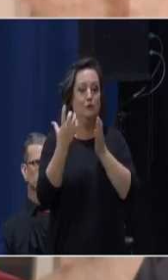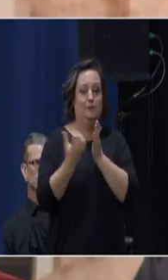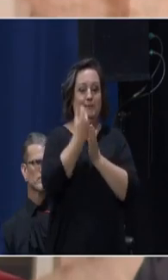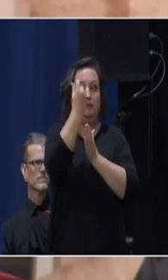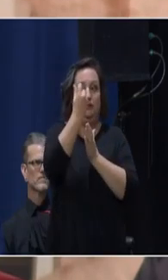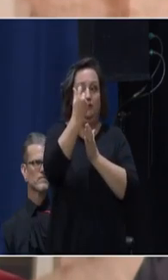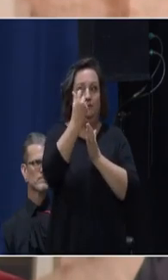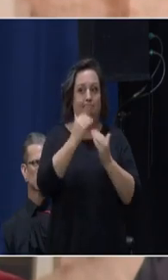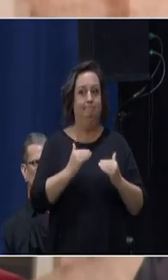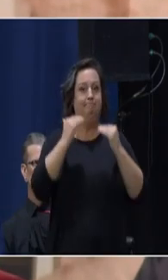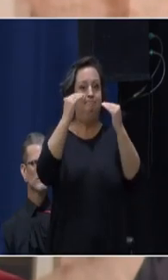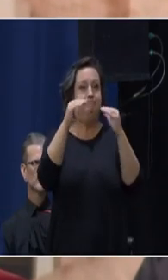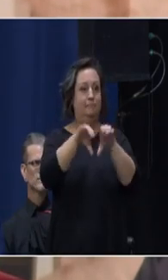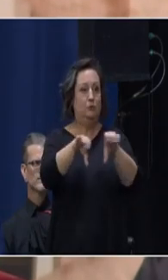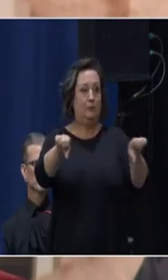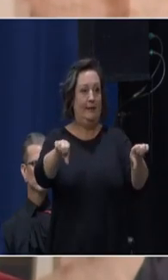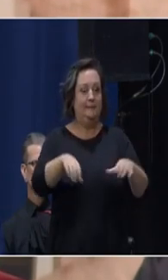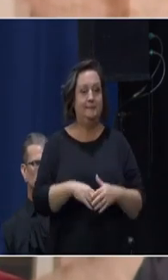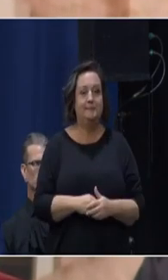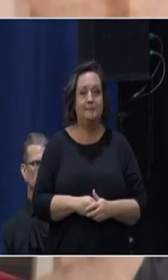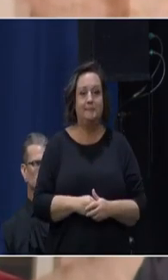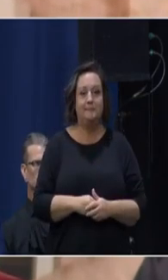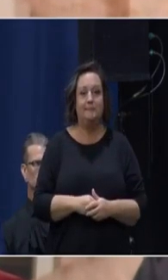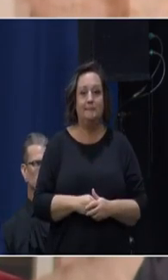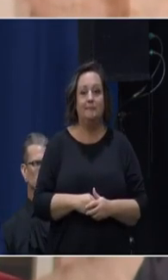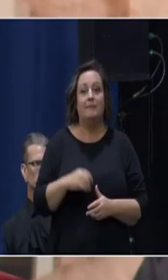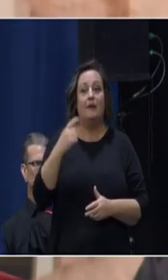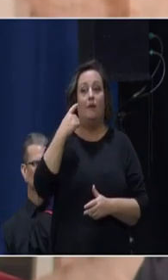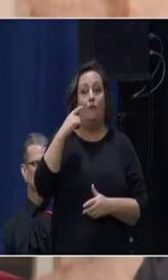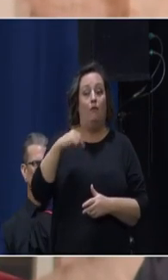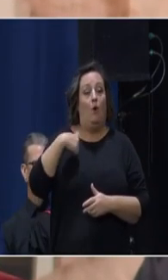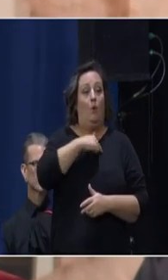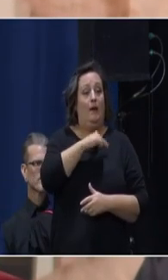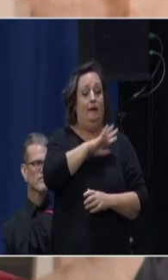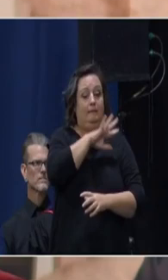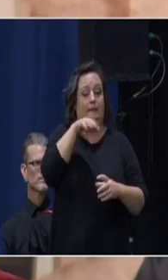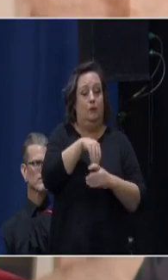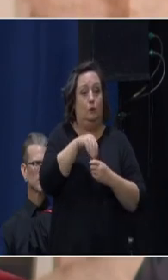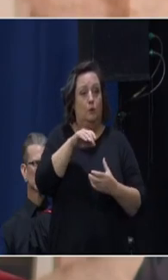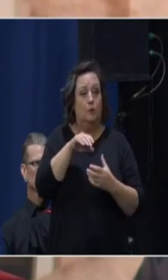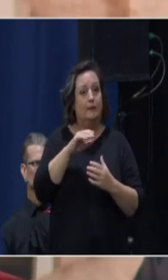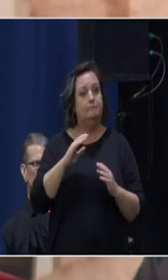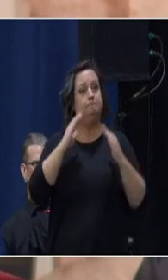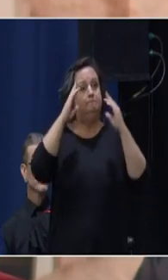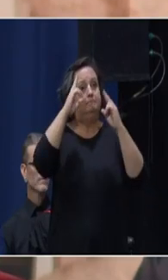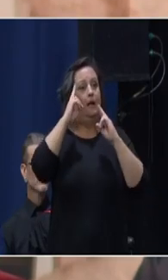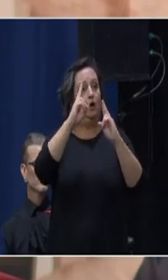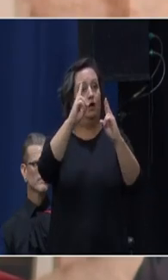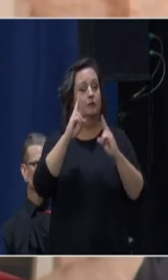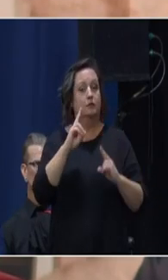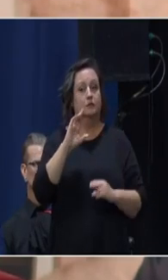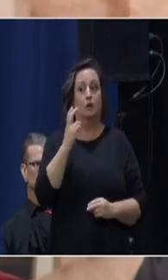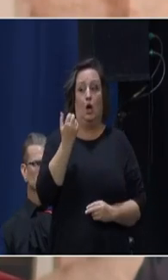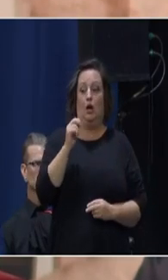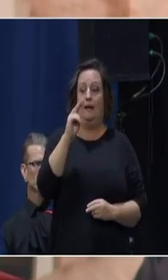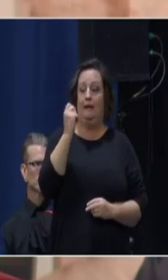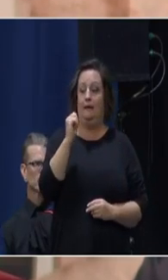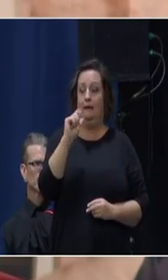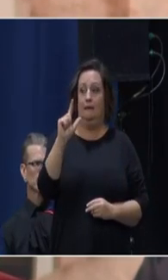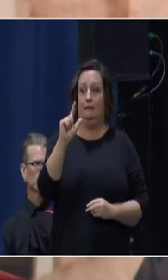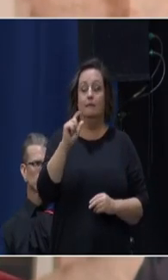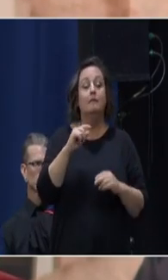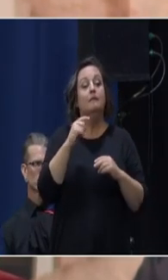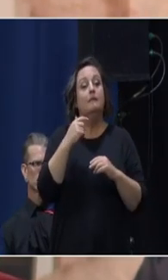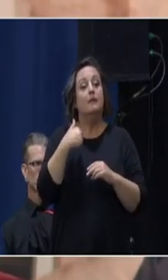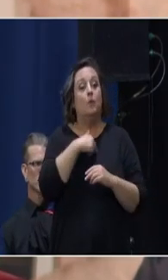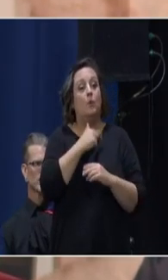advanced degree. As a Carnegie Classified Engage campus, today is a celebration for the students whose commitment to